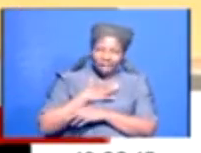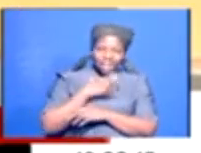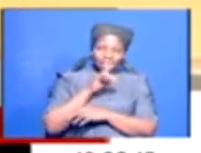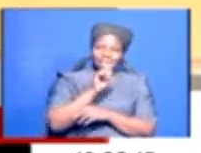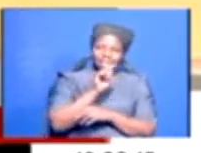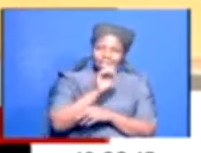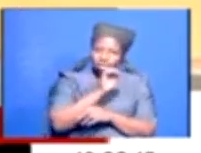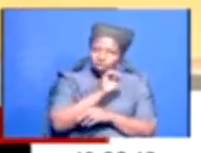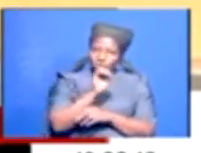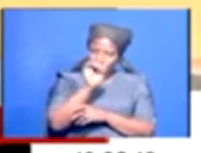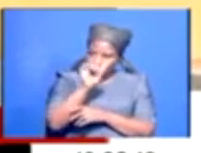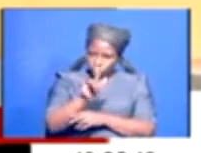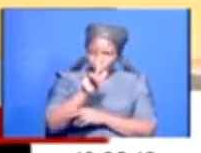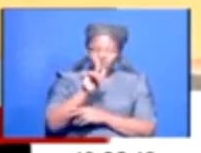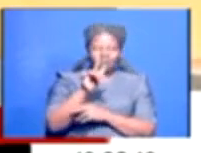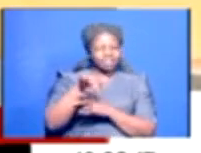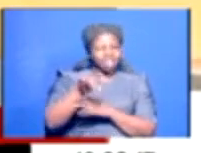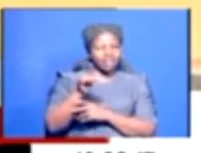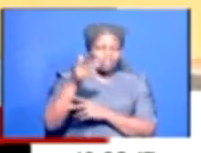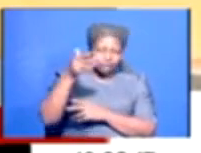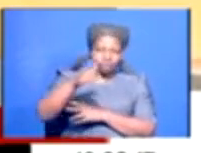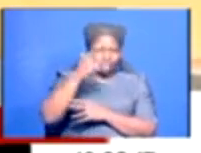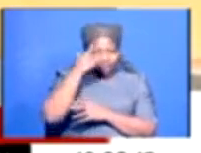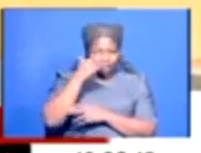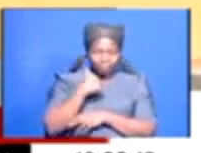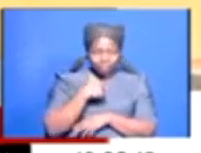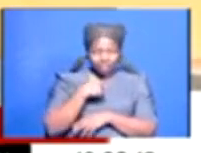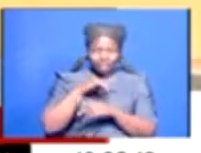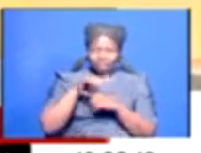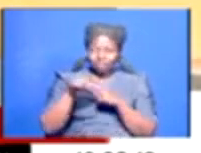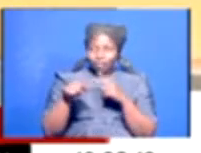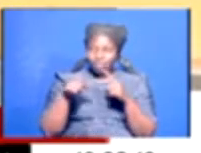me. When